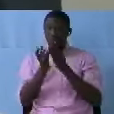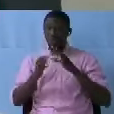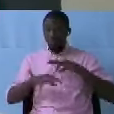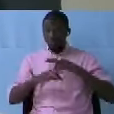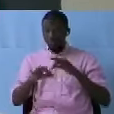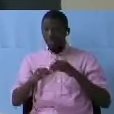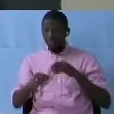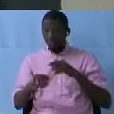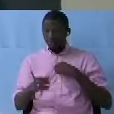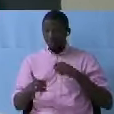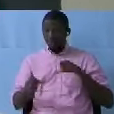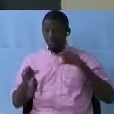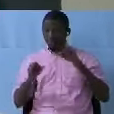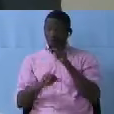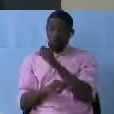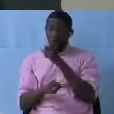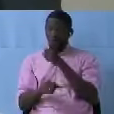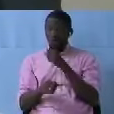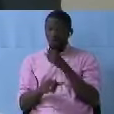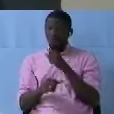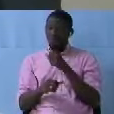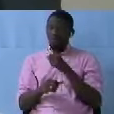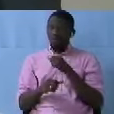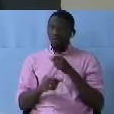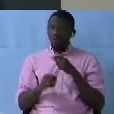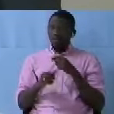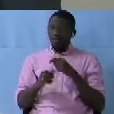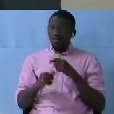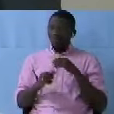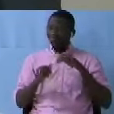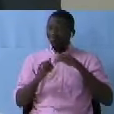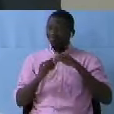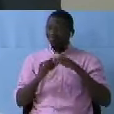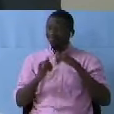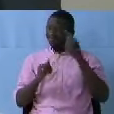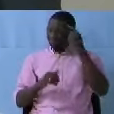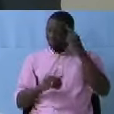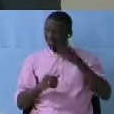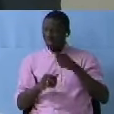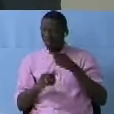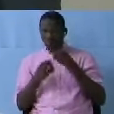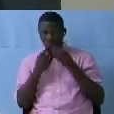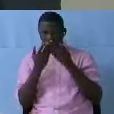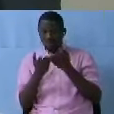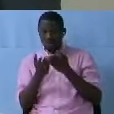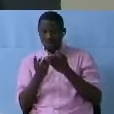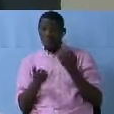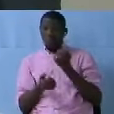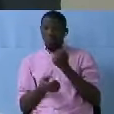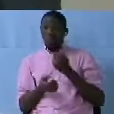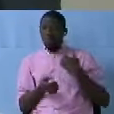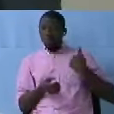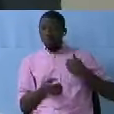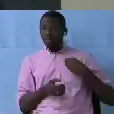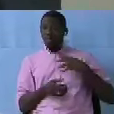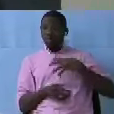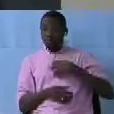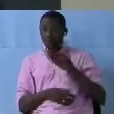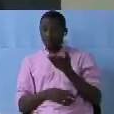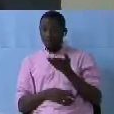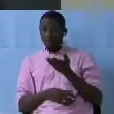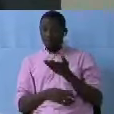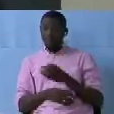askan bi tam sen mbir dafa nekk li nga xamantene lolu mu war nañ koy joxe comme que askan bi soxla nañ koy xam rek.